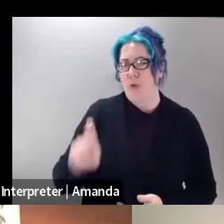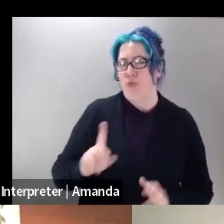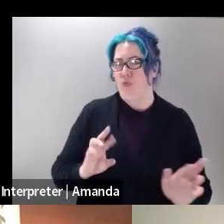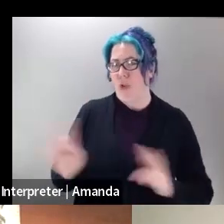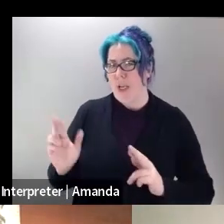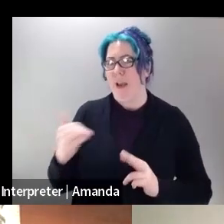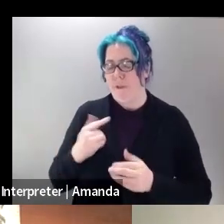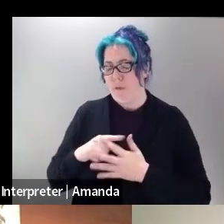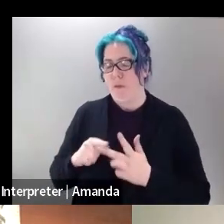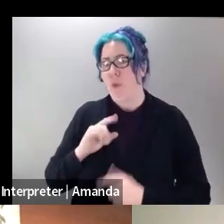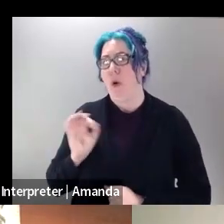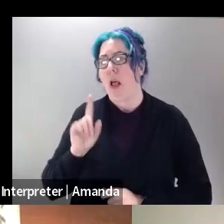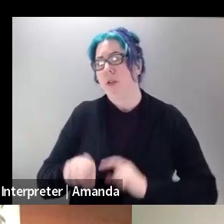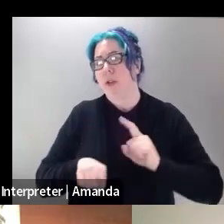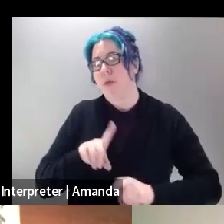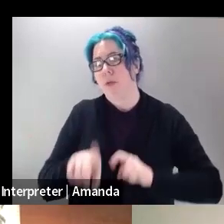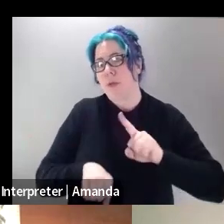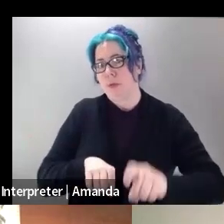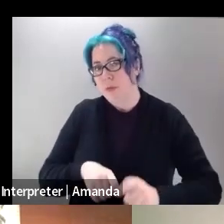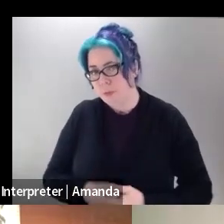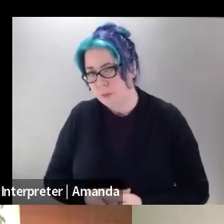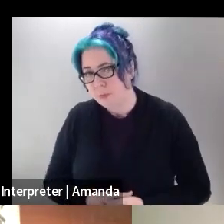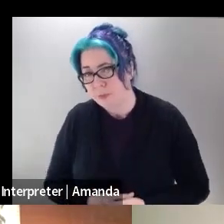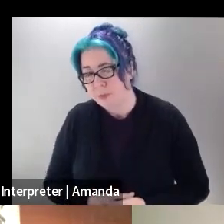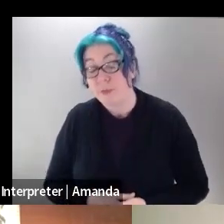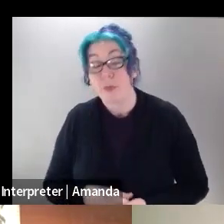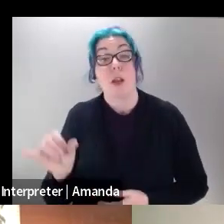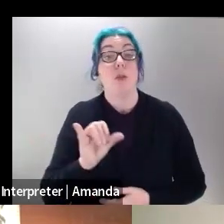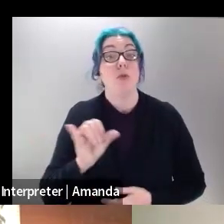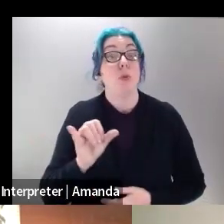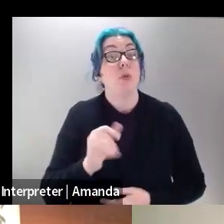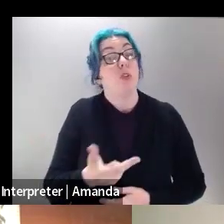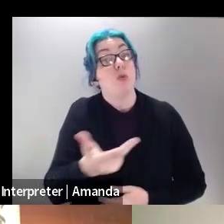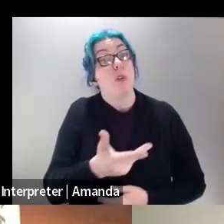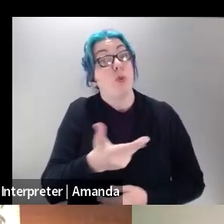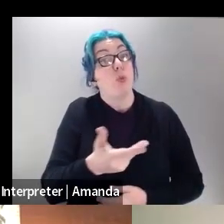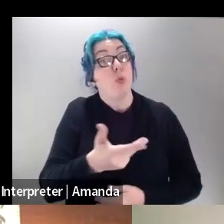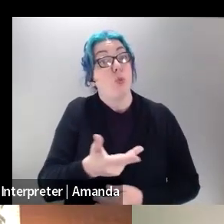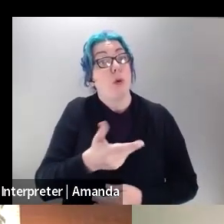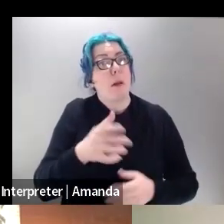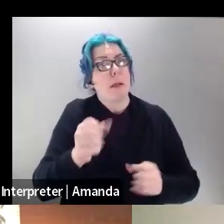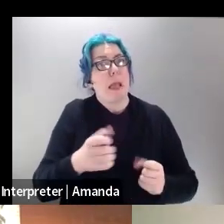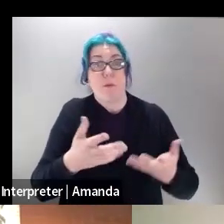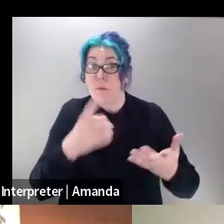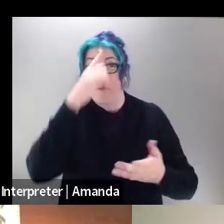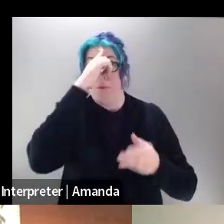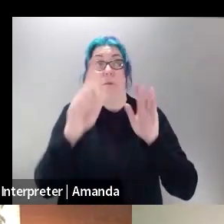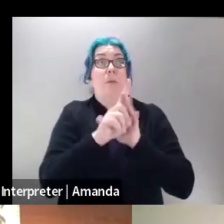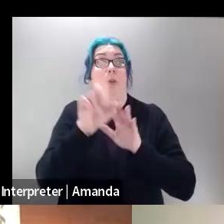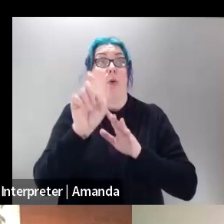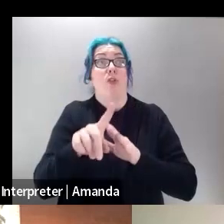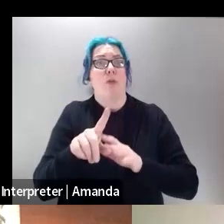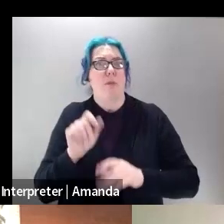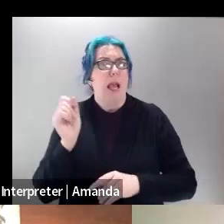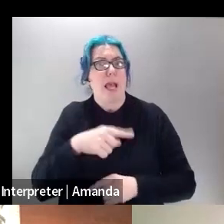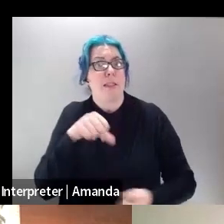to Nina, Jenna, and Daryl. And I'm also going to invite the three of you to ask each other questions as they come up so that we